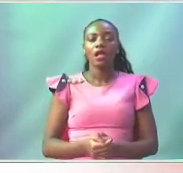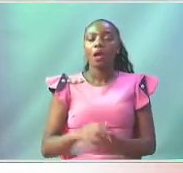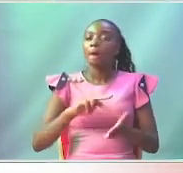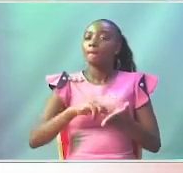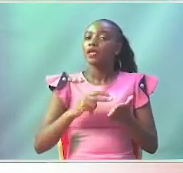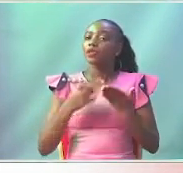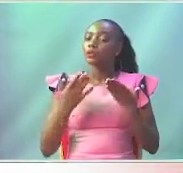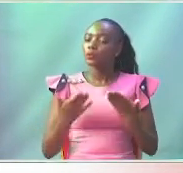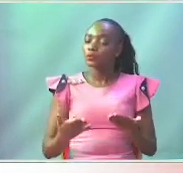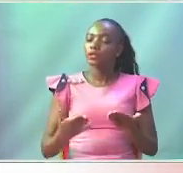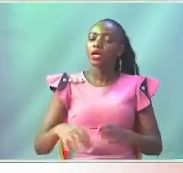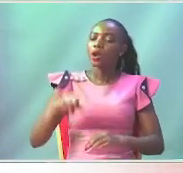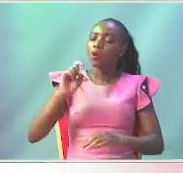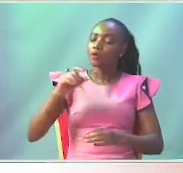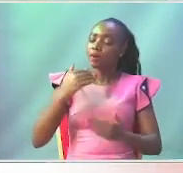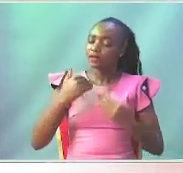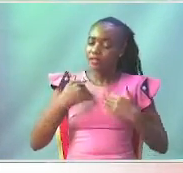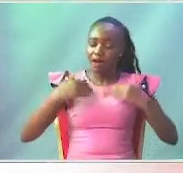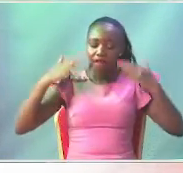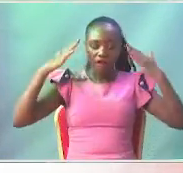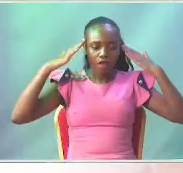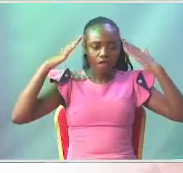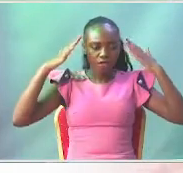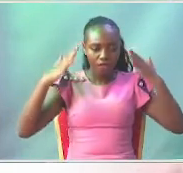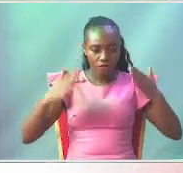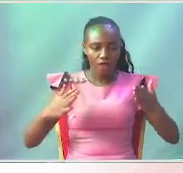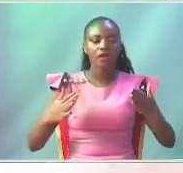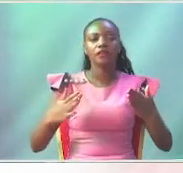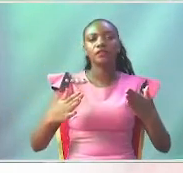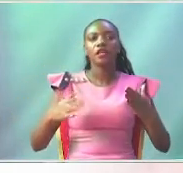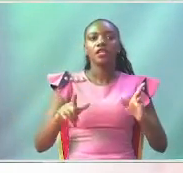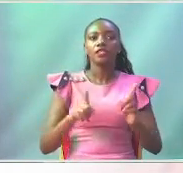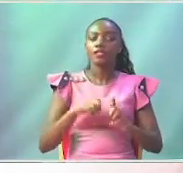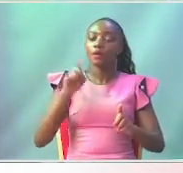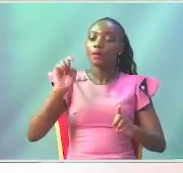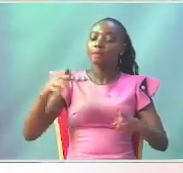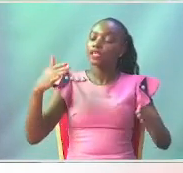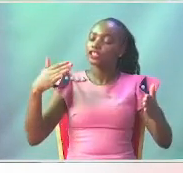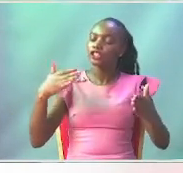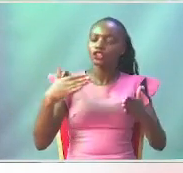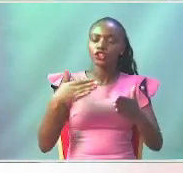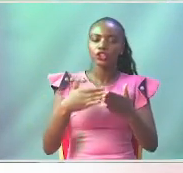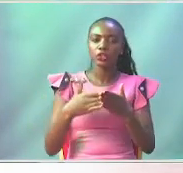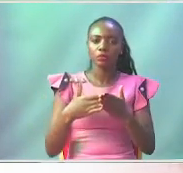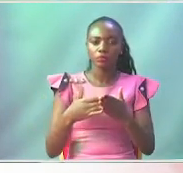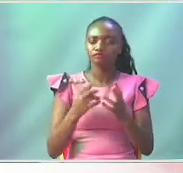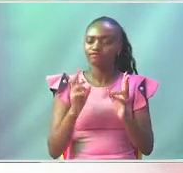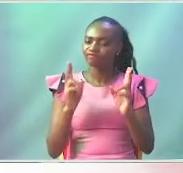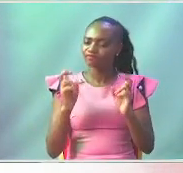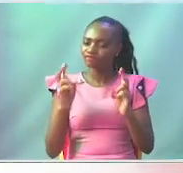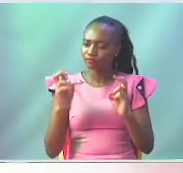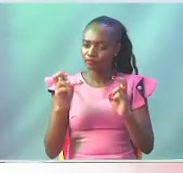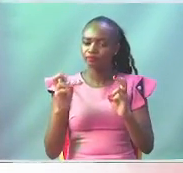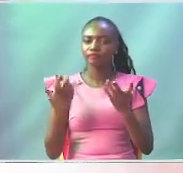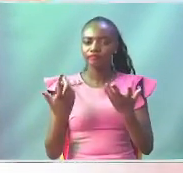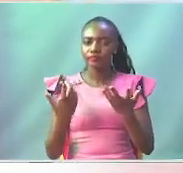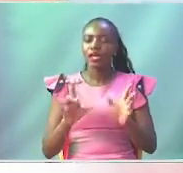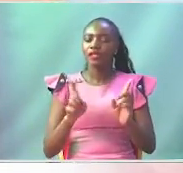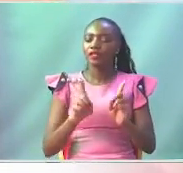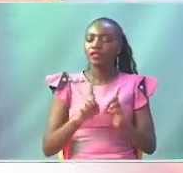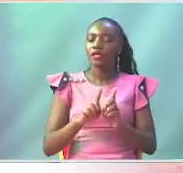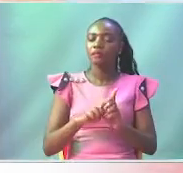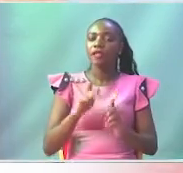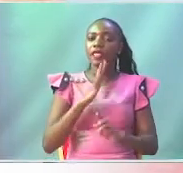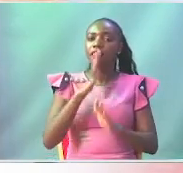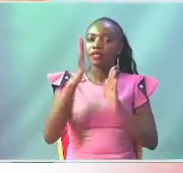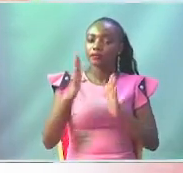Therefore, there should be greater focus on stopping the looting rather than hunting the looters. The House Speaker has